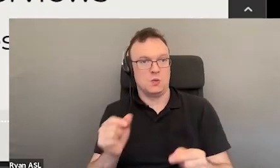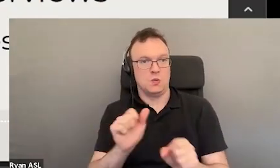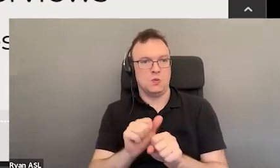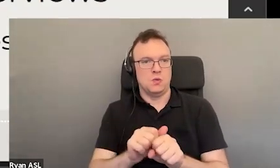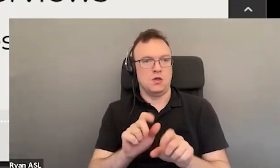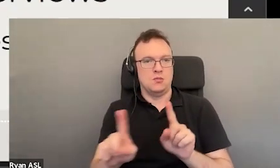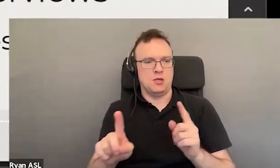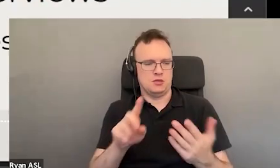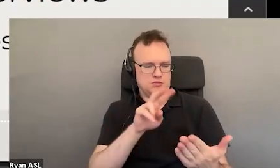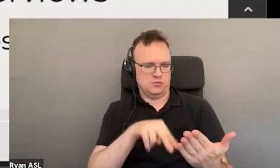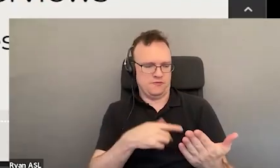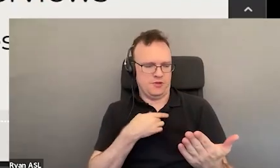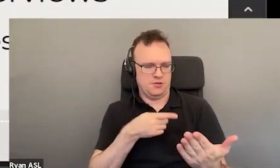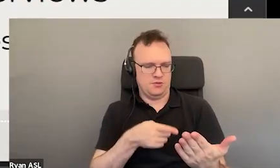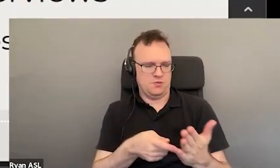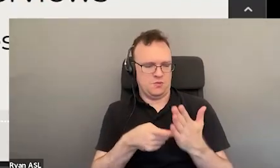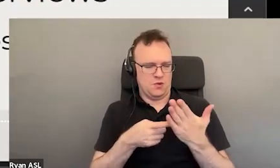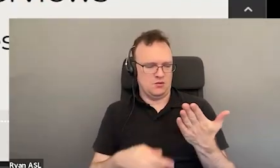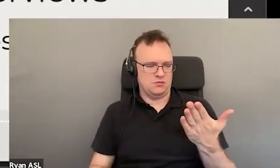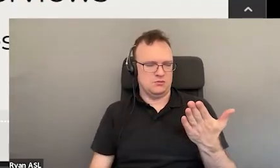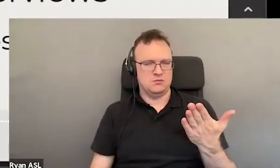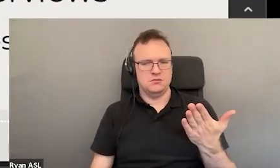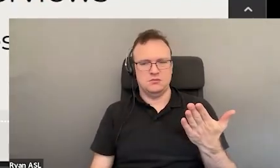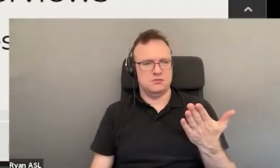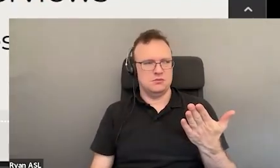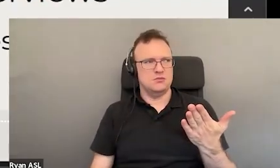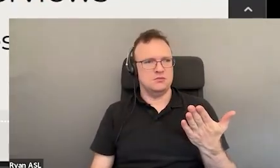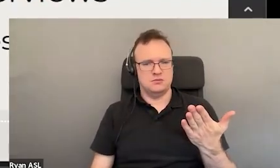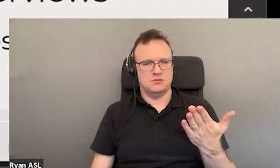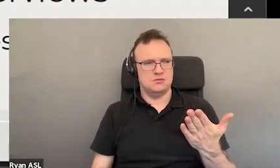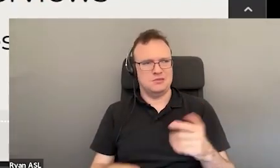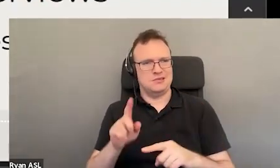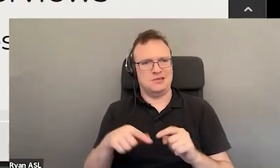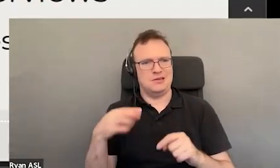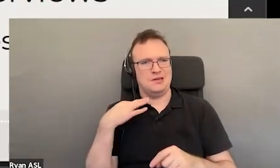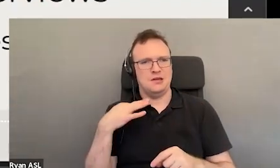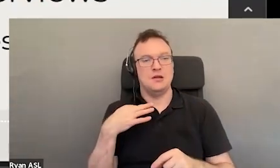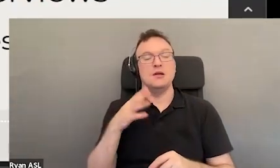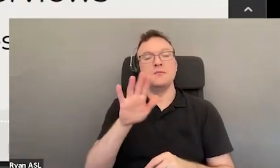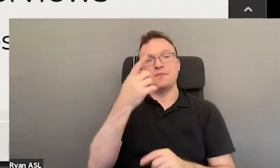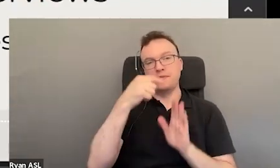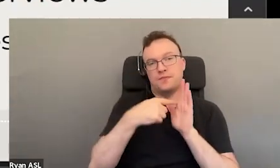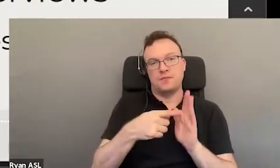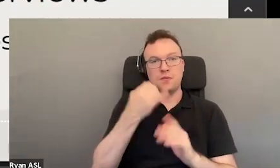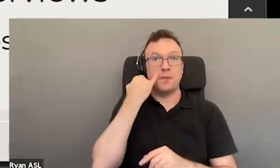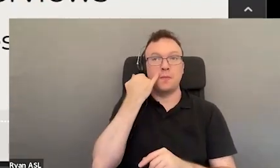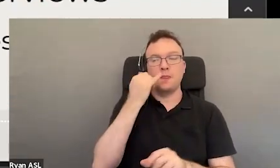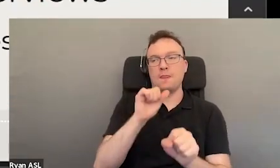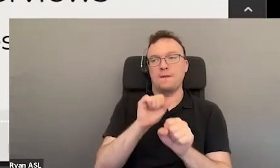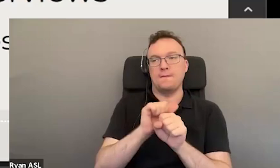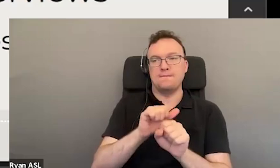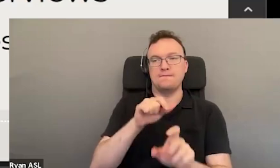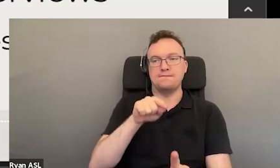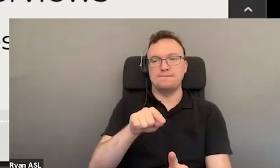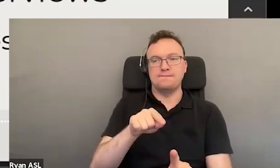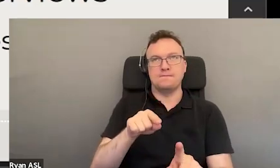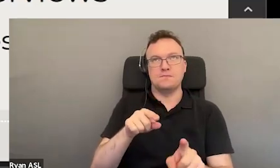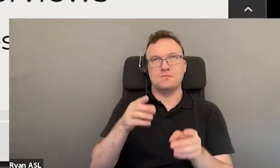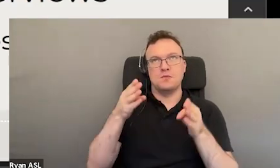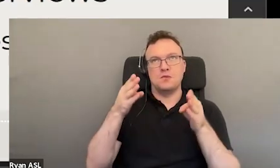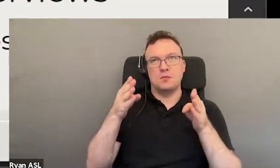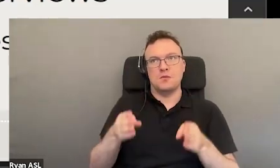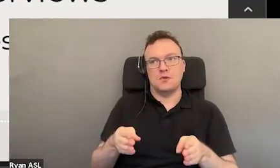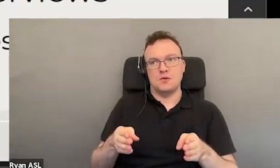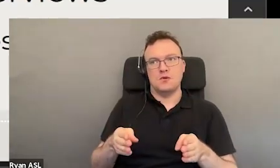the work of the job. So for example, you know, we could say a job where the person